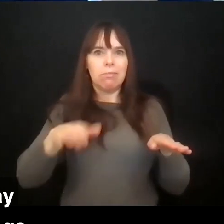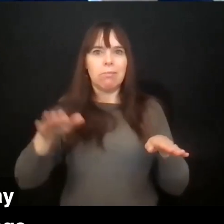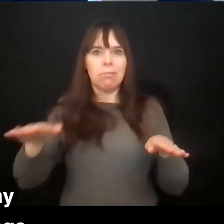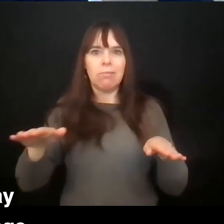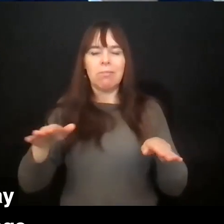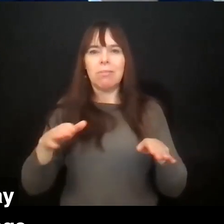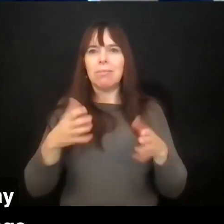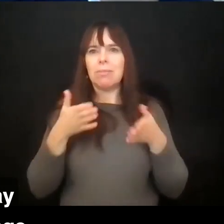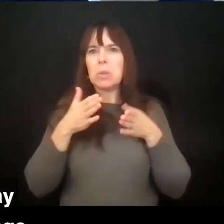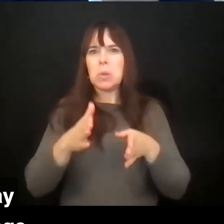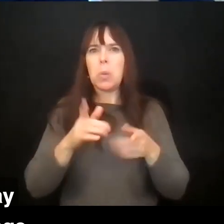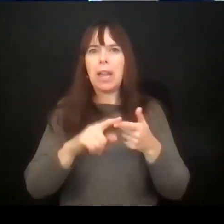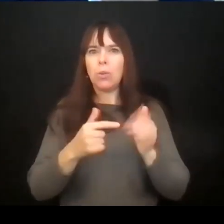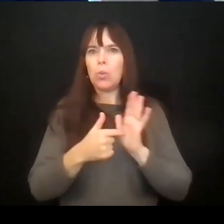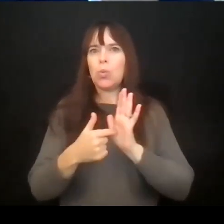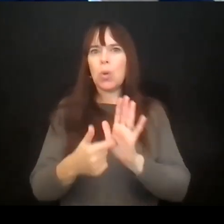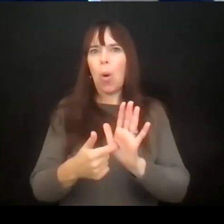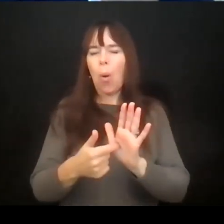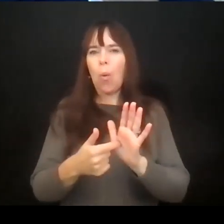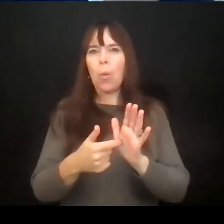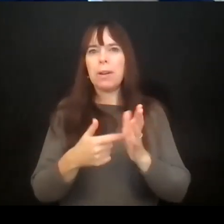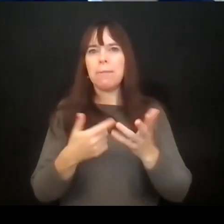of